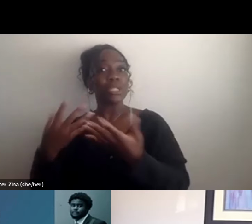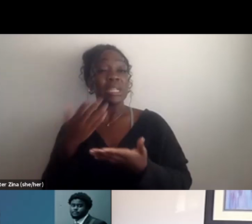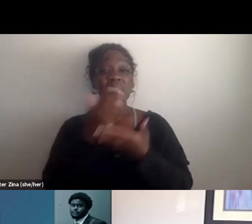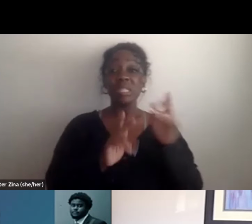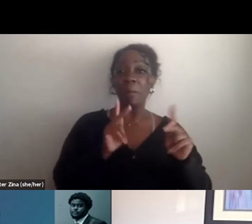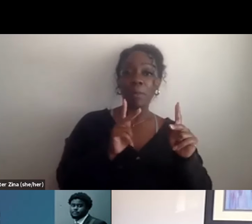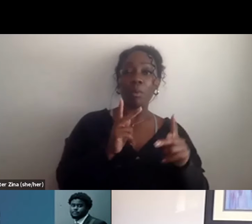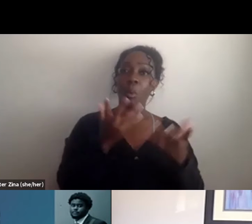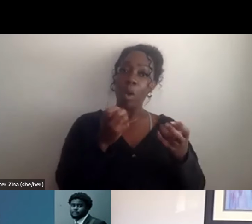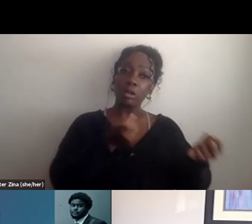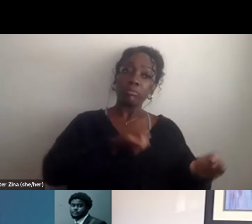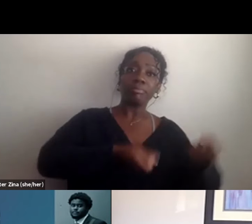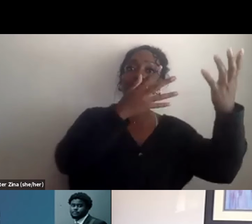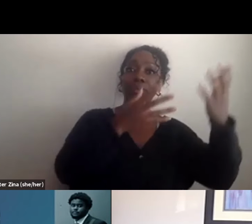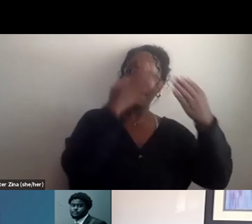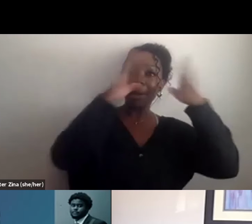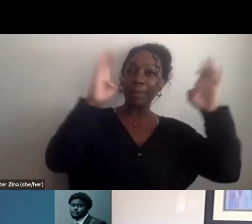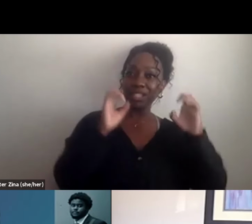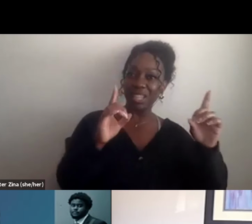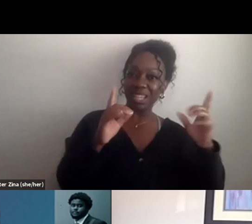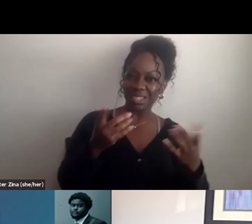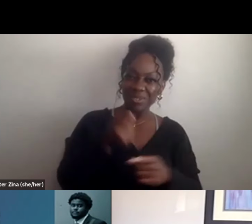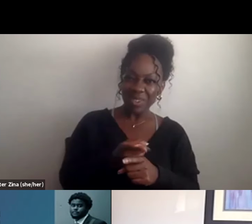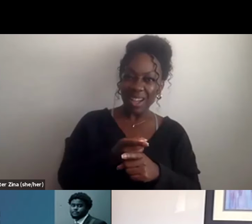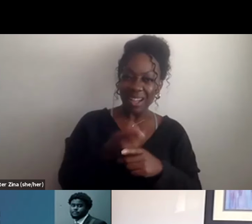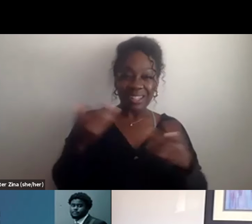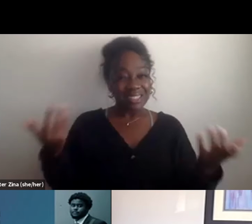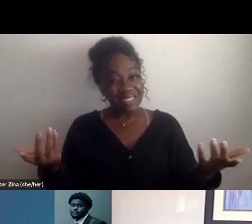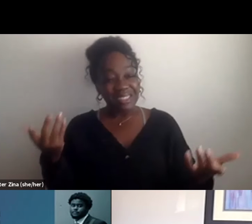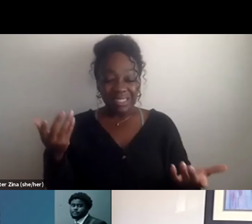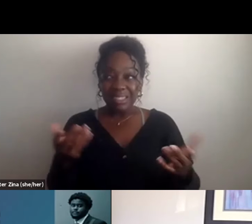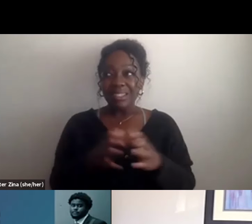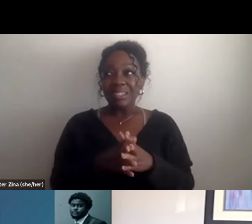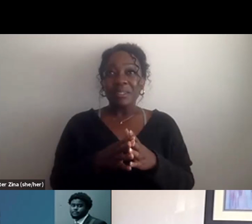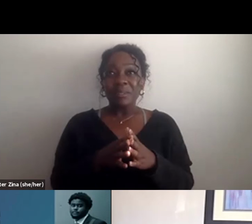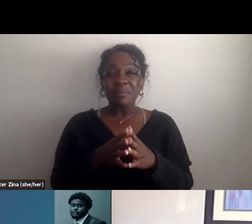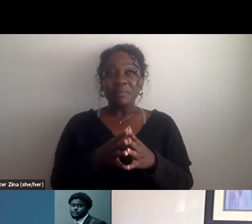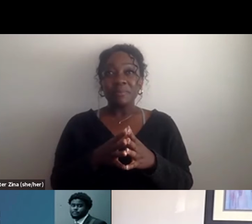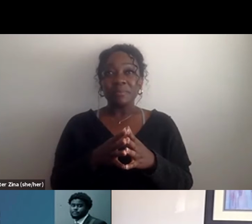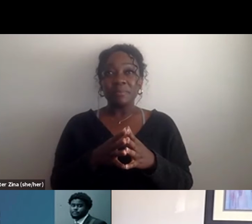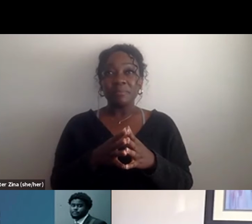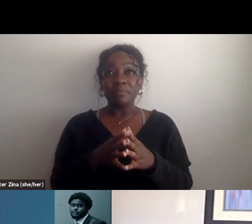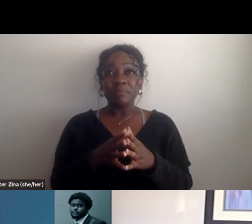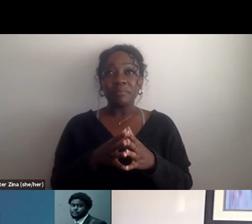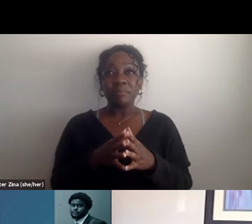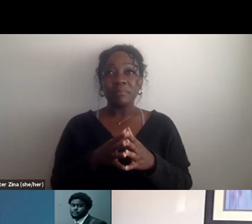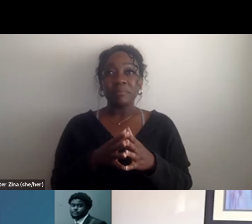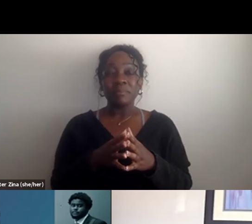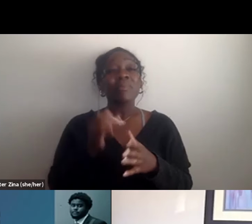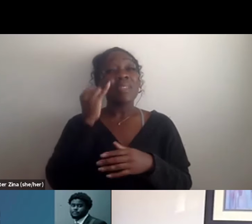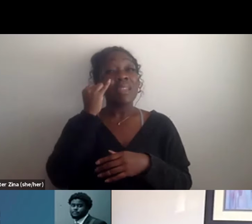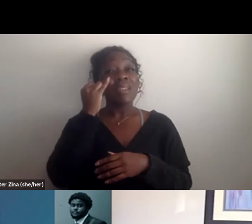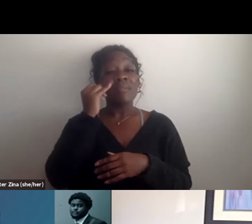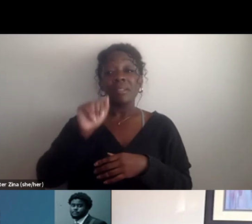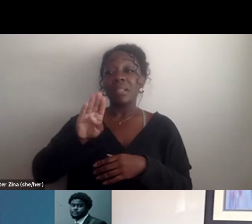right? Abolishing public education. So in the sense that if it's an abolitionist pedagogy that has to